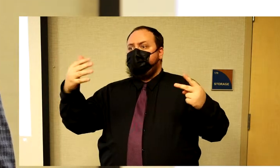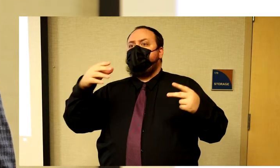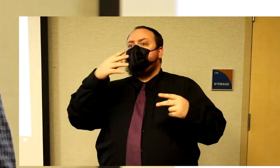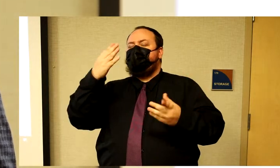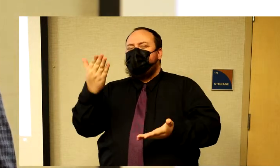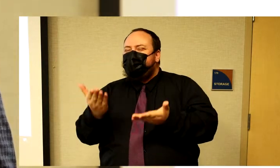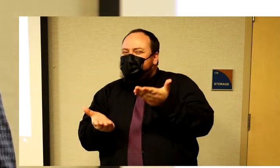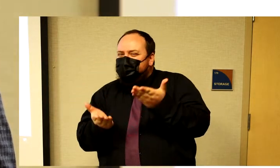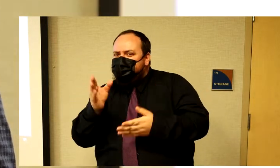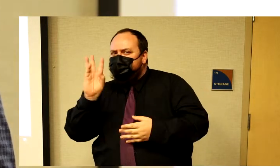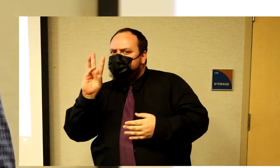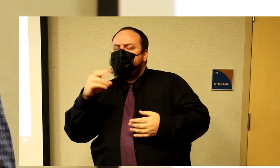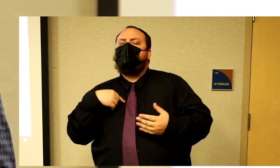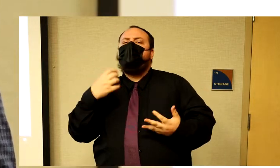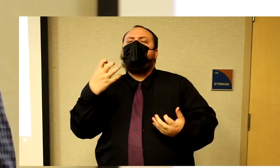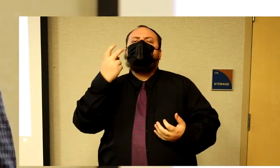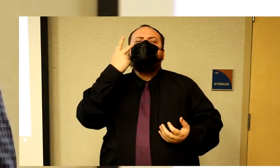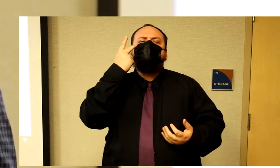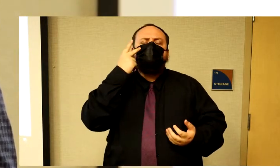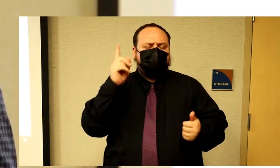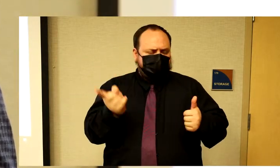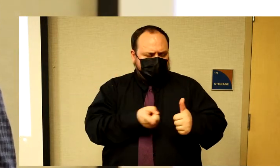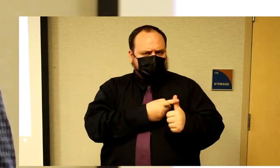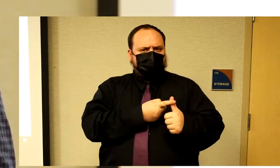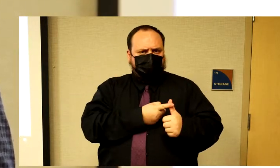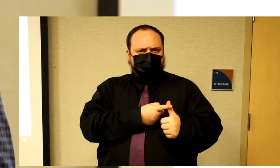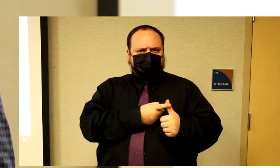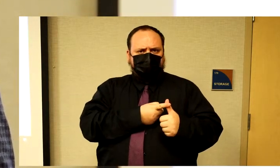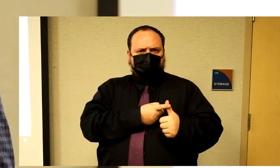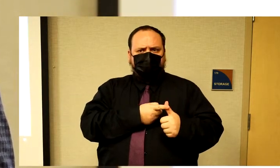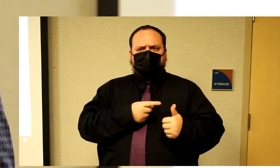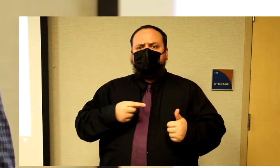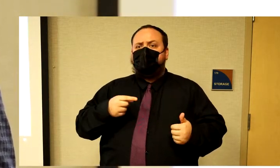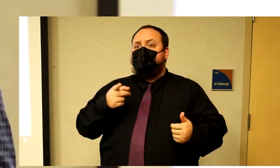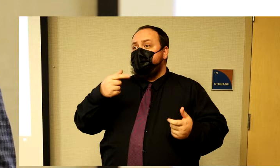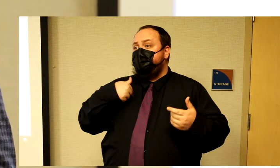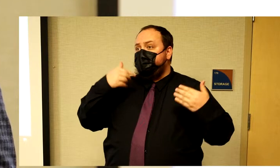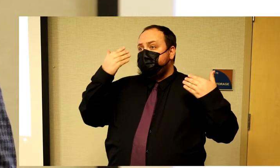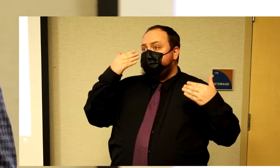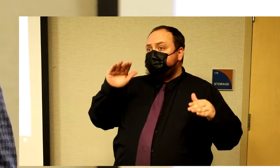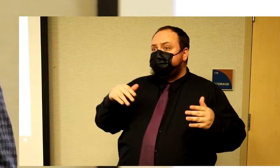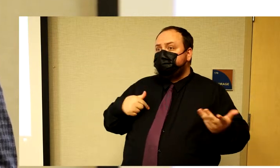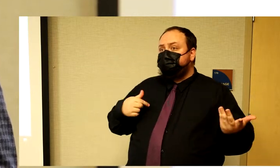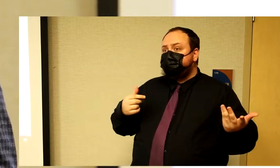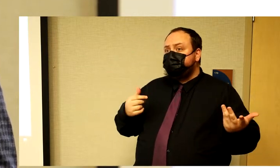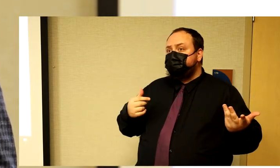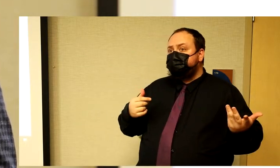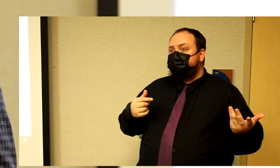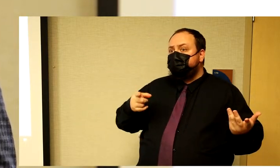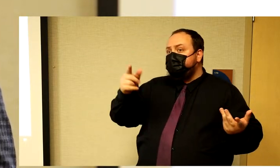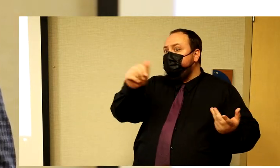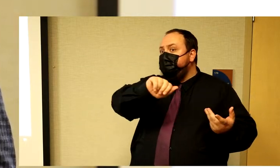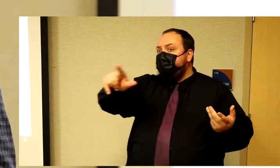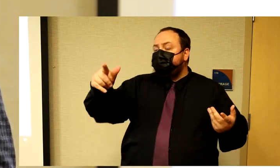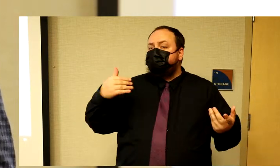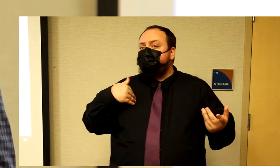the form looks like in terms of the other comparable criteria. I don't know. I can hear from my And fellow board members. before you get too